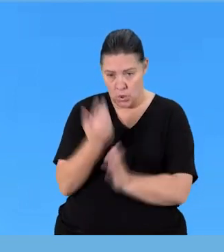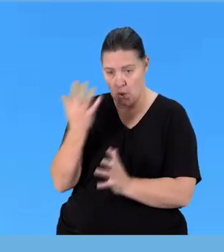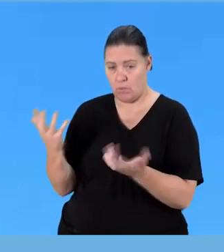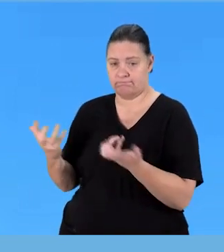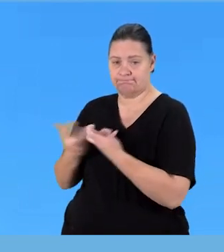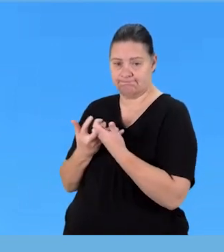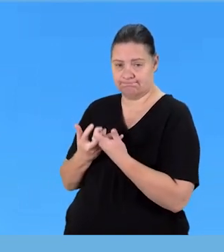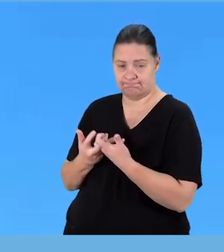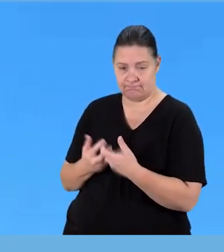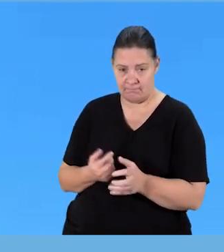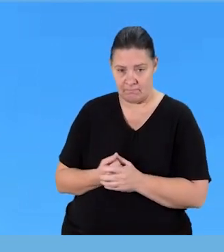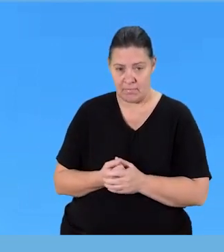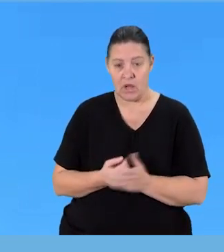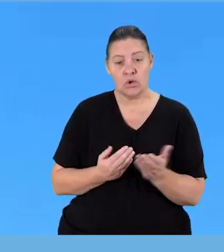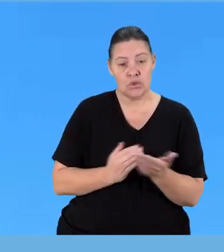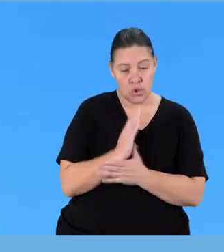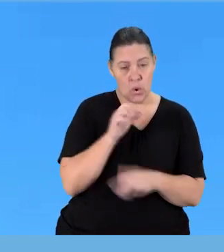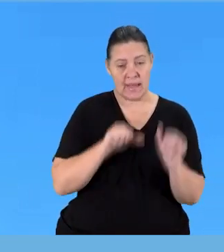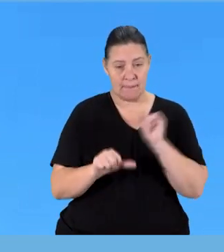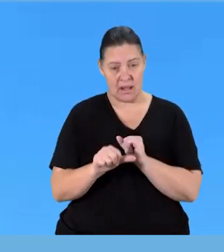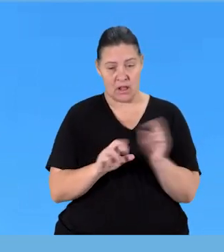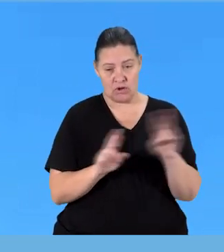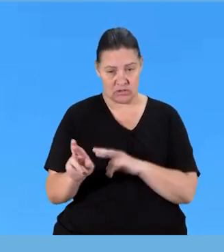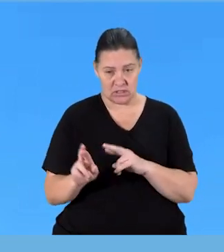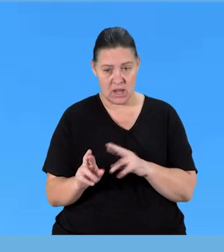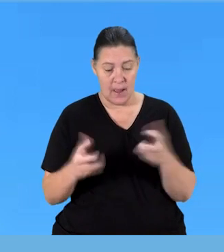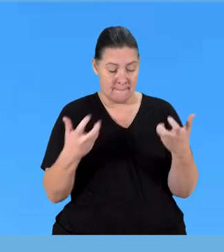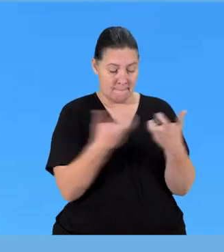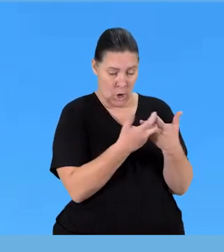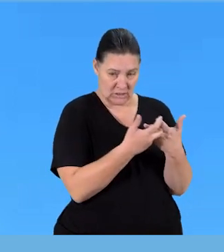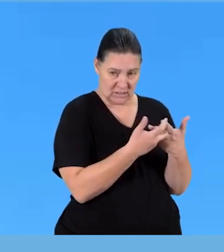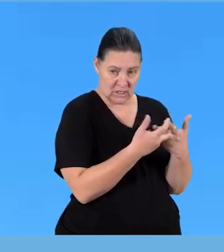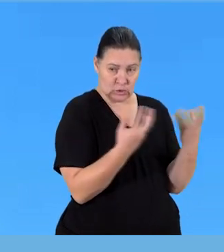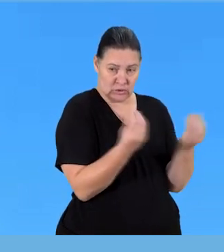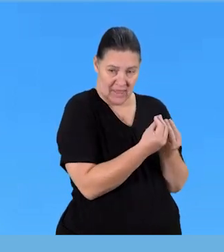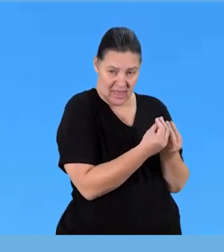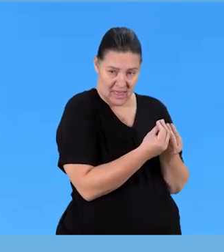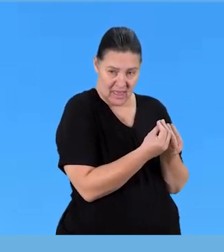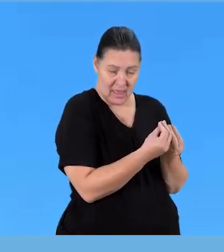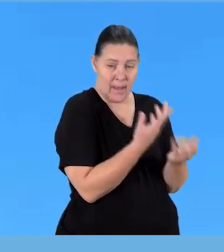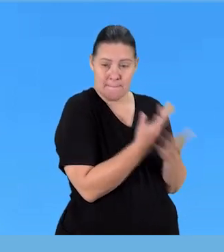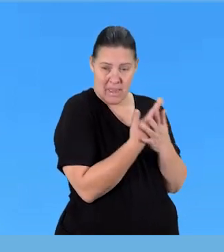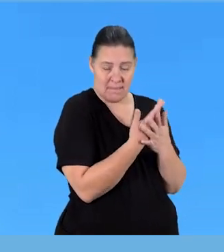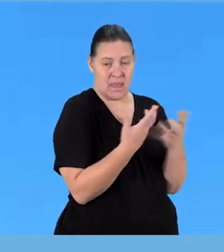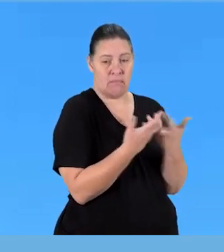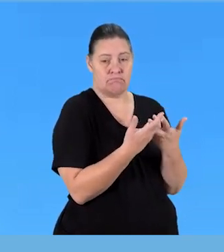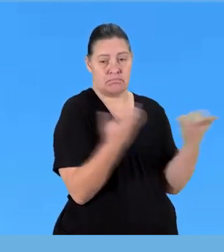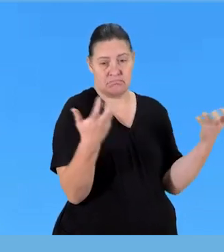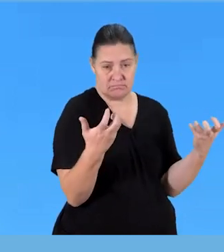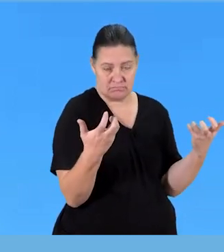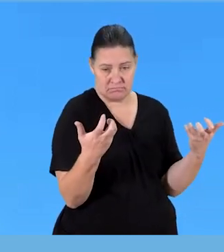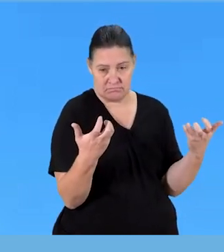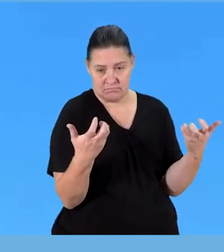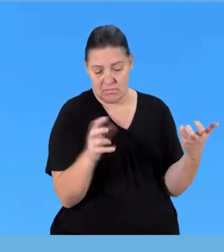are going to be formed. So during a chemical reaction, the bonds that hold atoms together may be